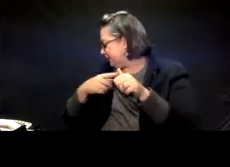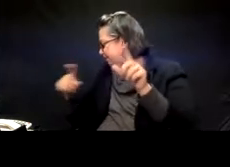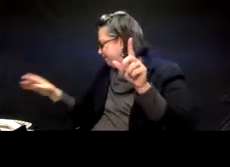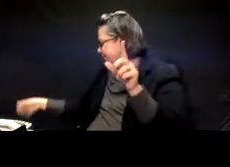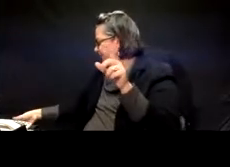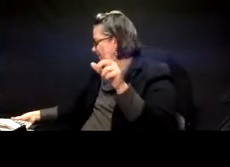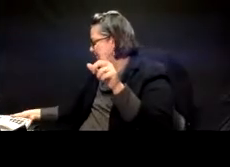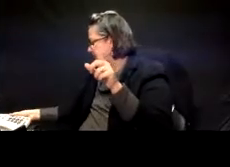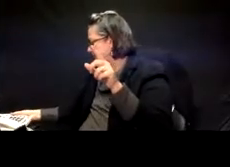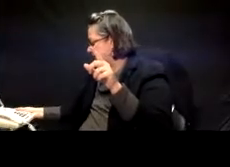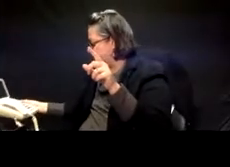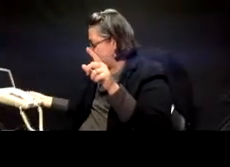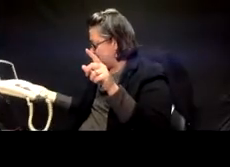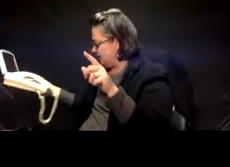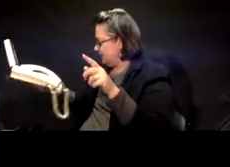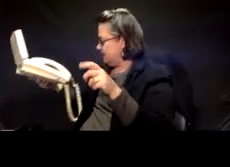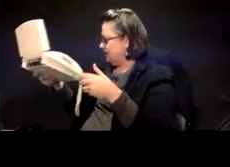caption first.